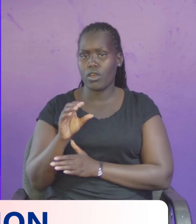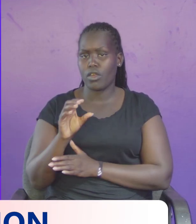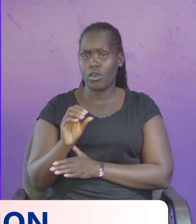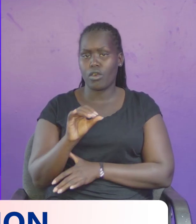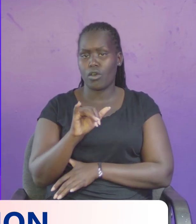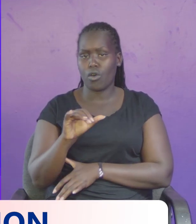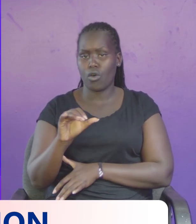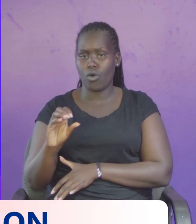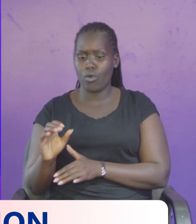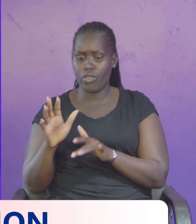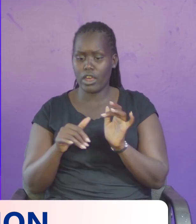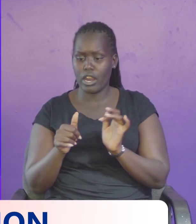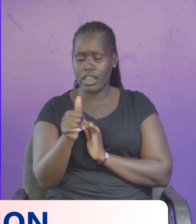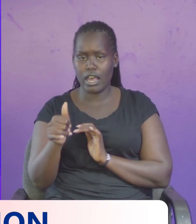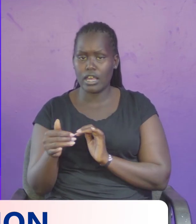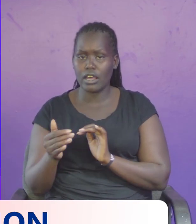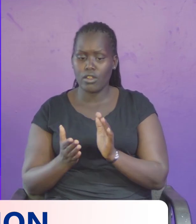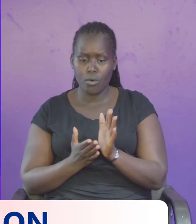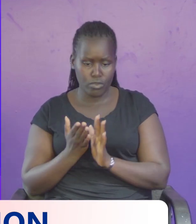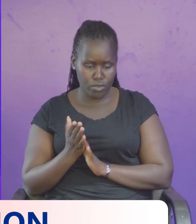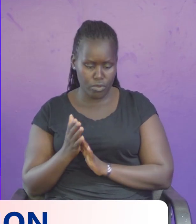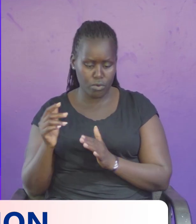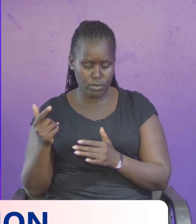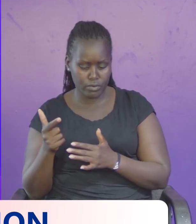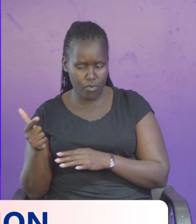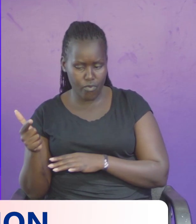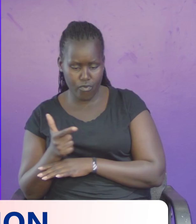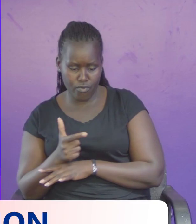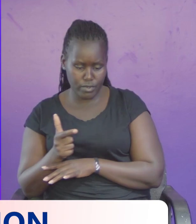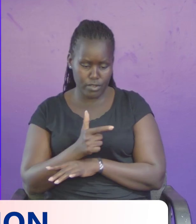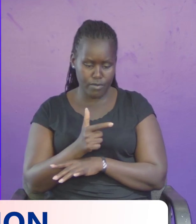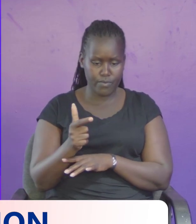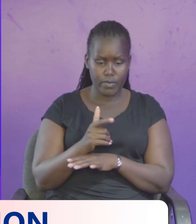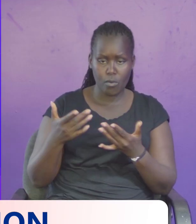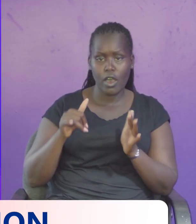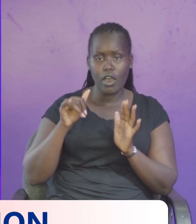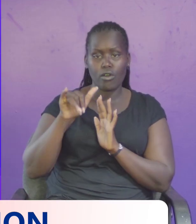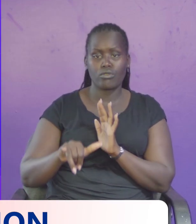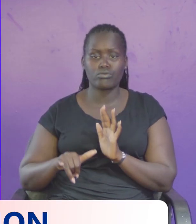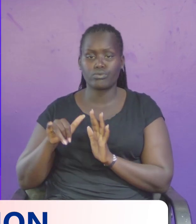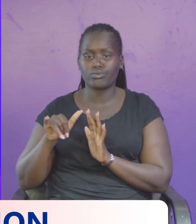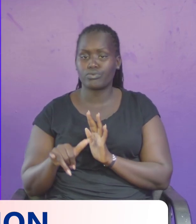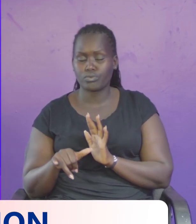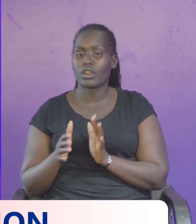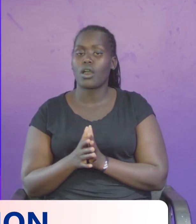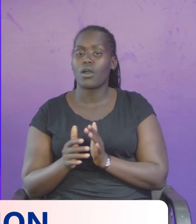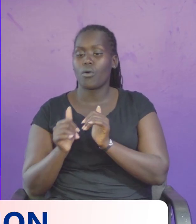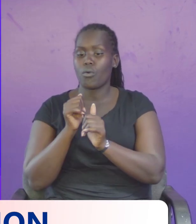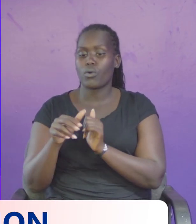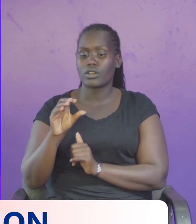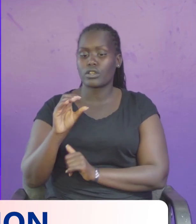station. So obviously they went through the clips on YouTube that